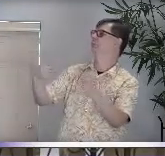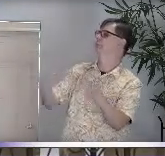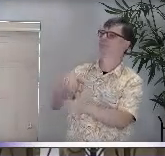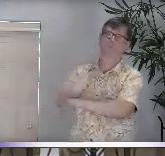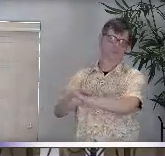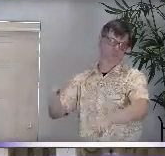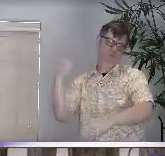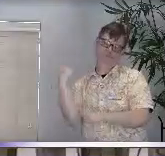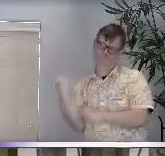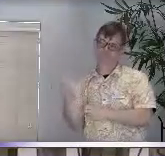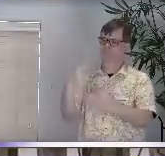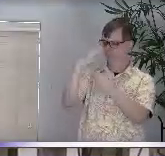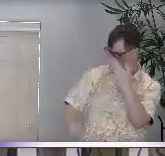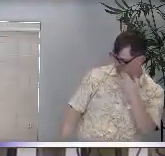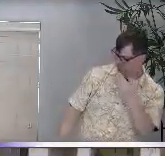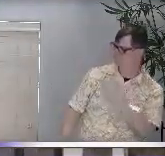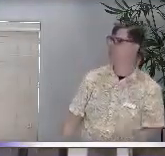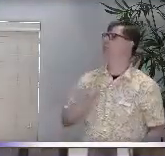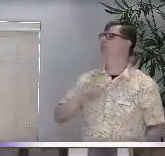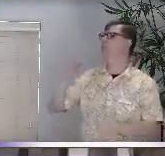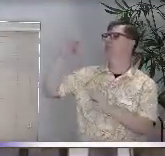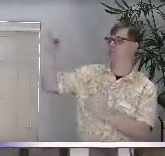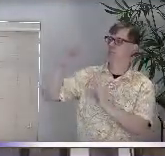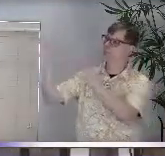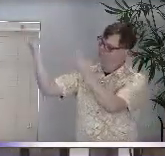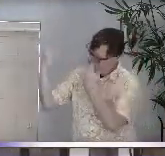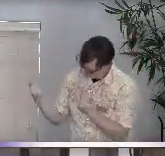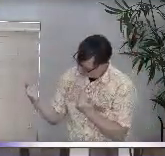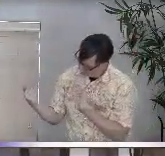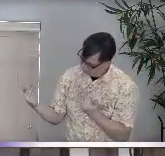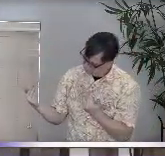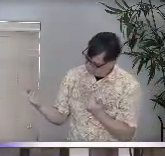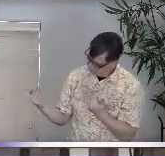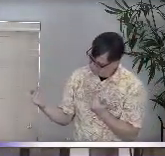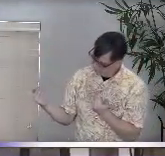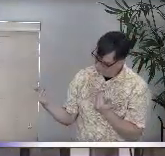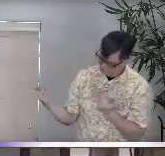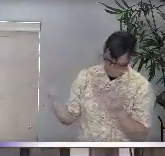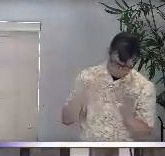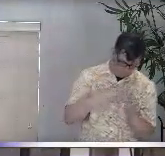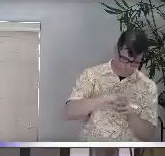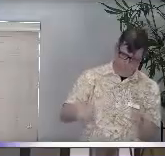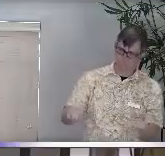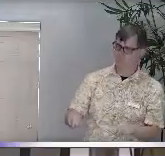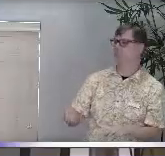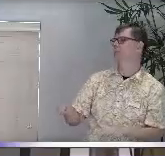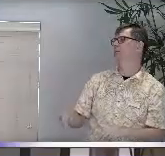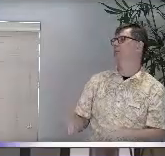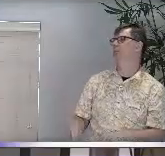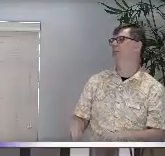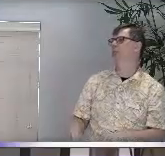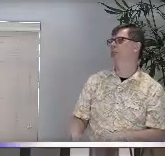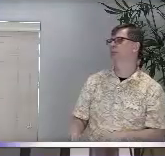no effort without error and shortcoming. There's no effort without error and